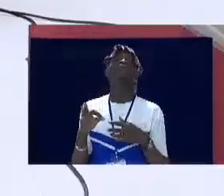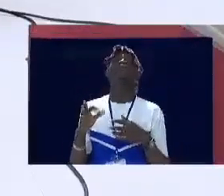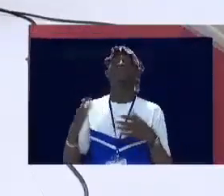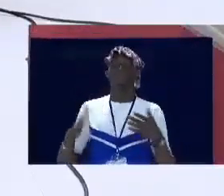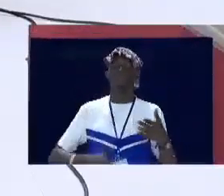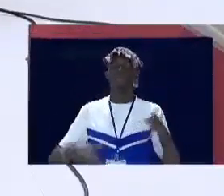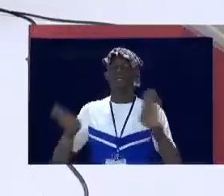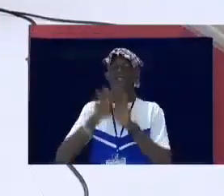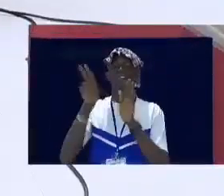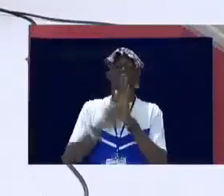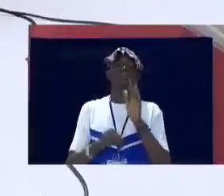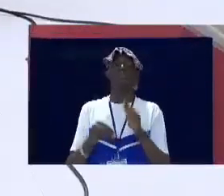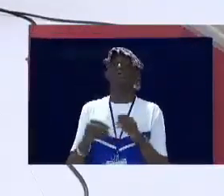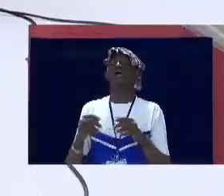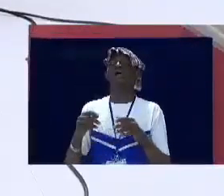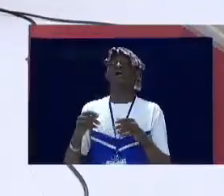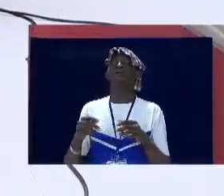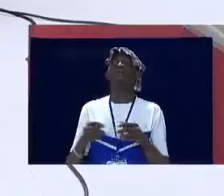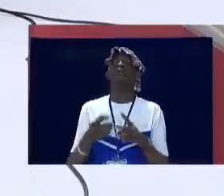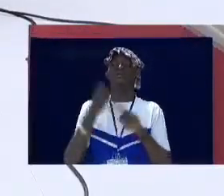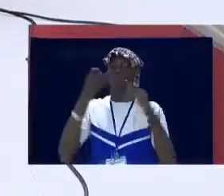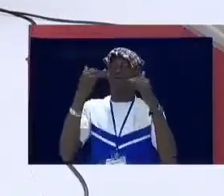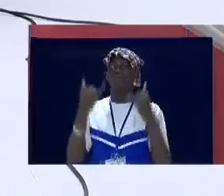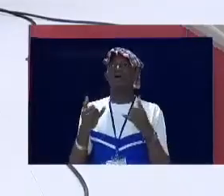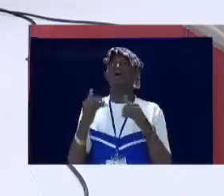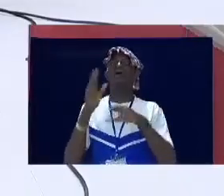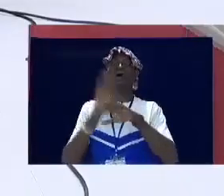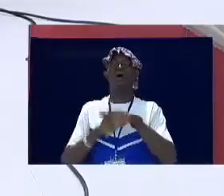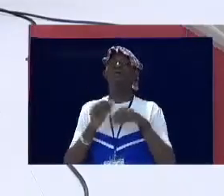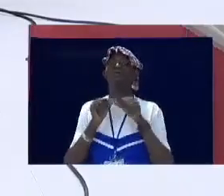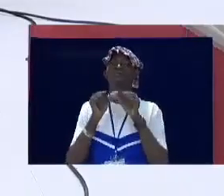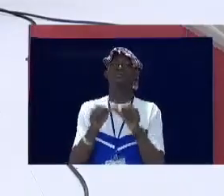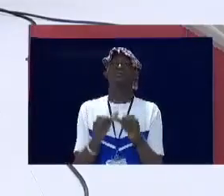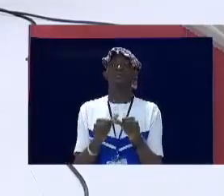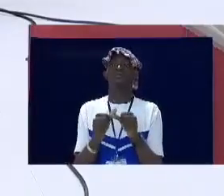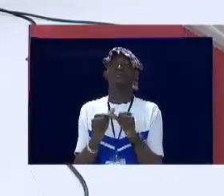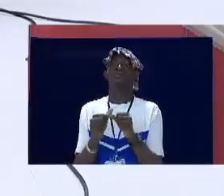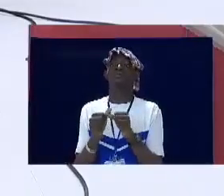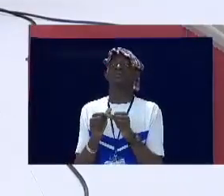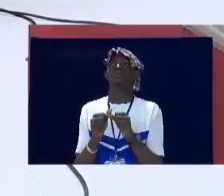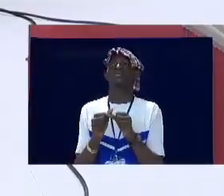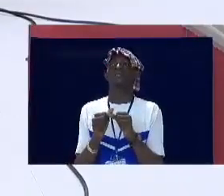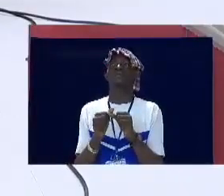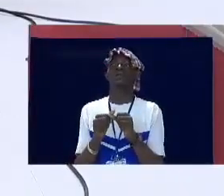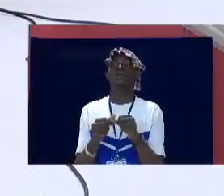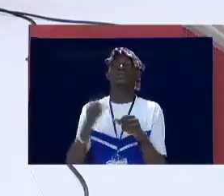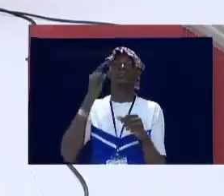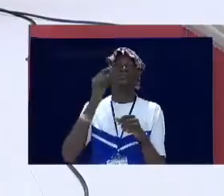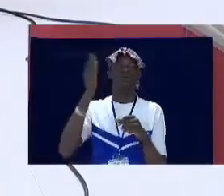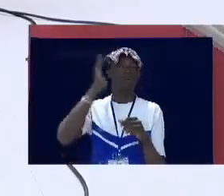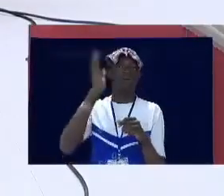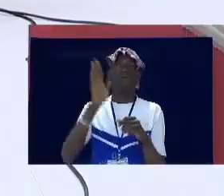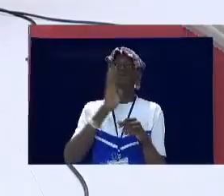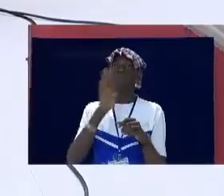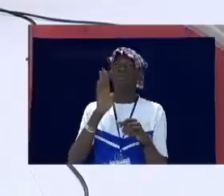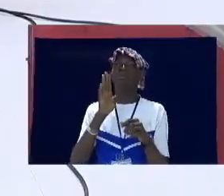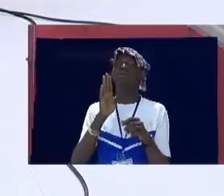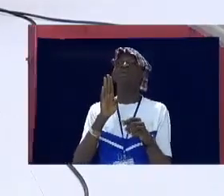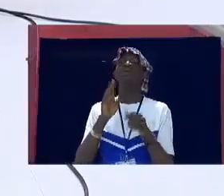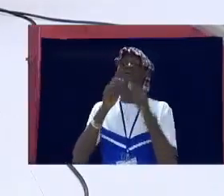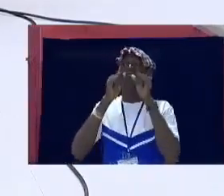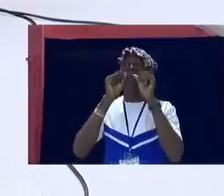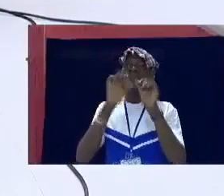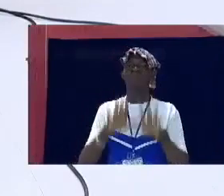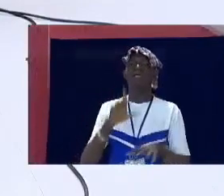ajaga ti egun. And from now on, lati ekoko yi lo, you will be a blessing. Wa si